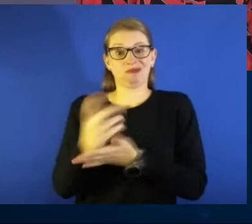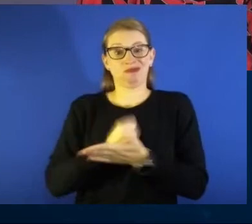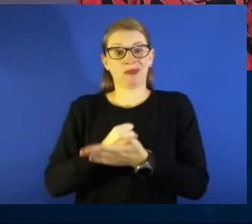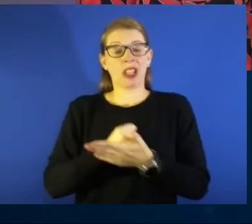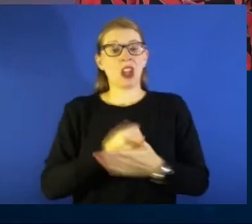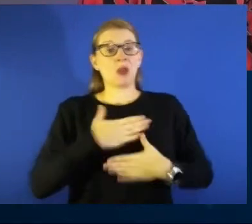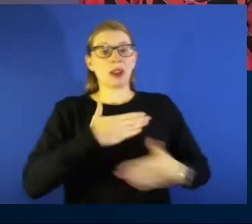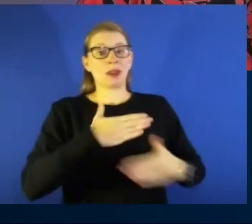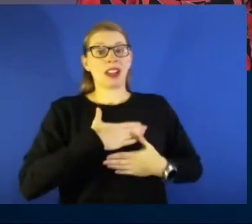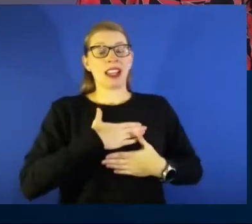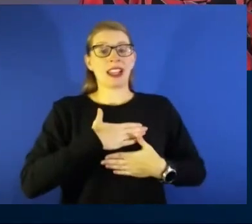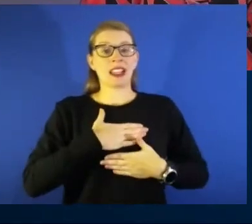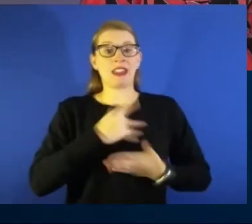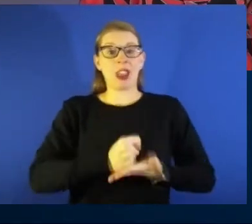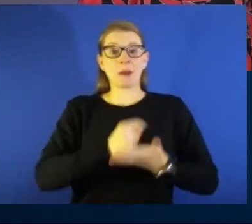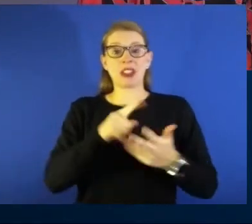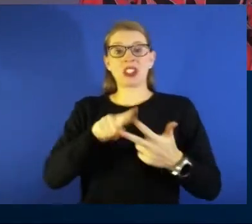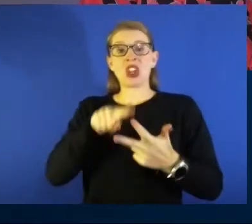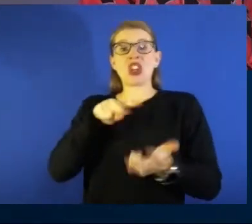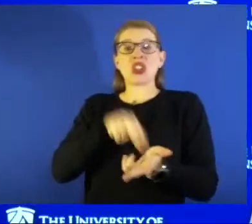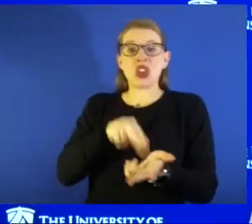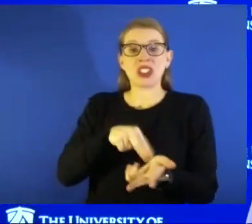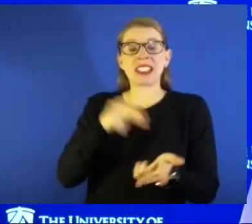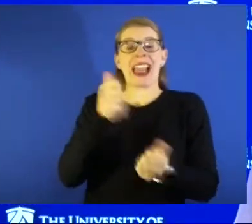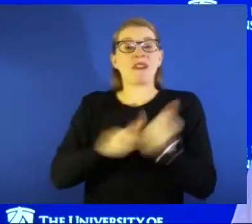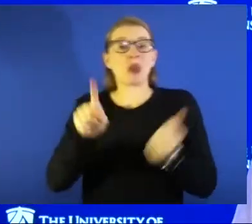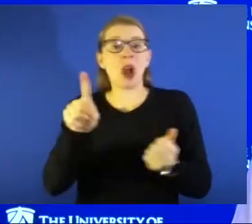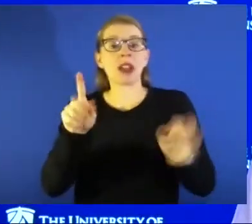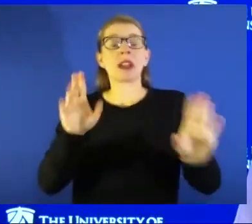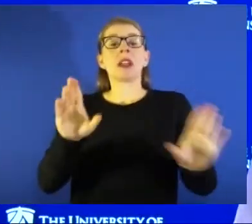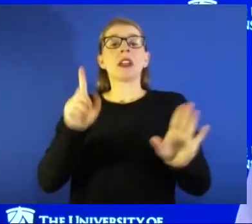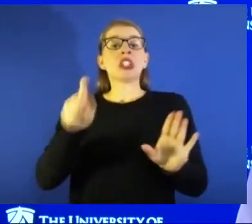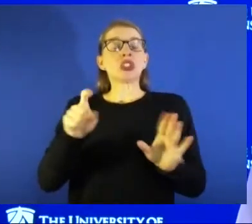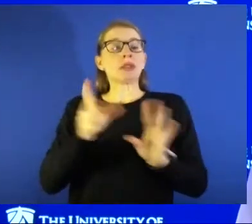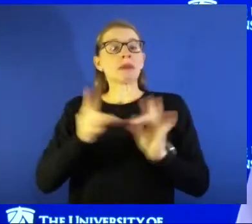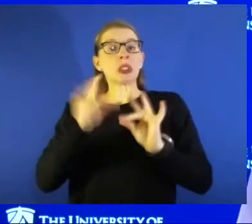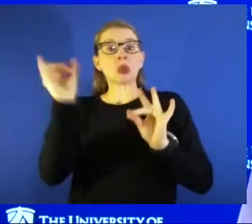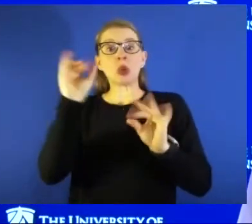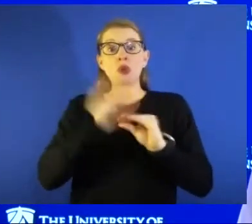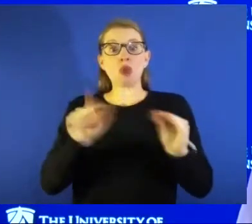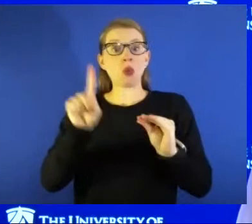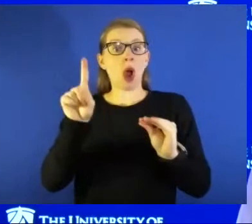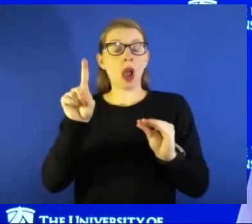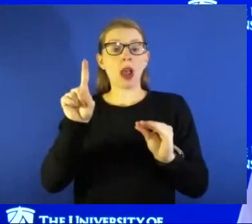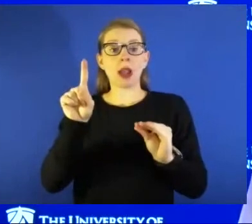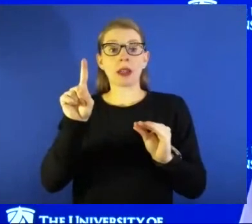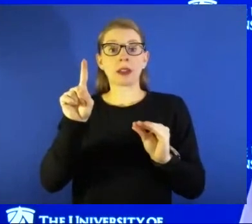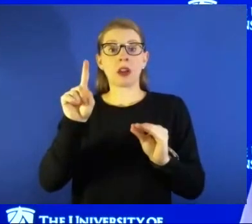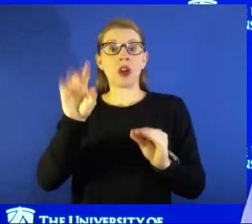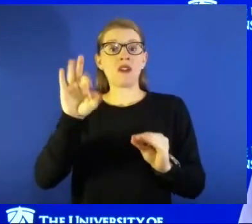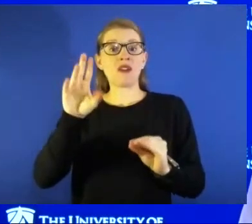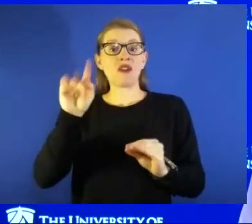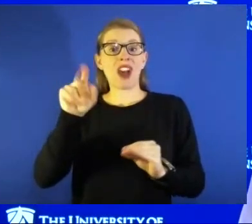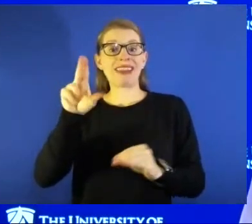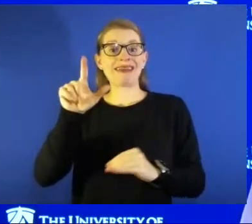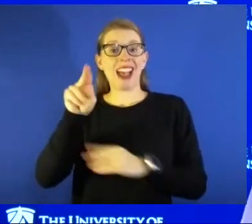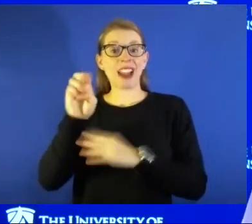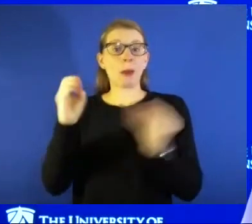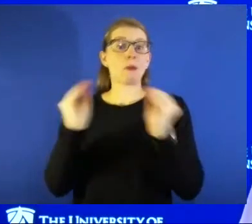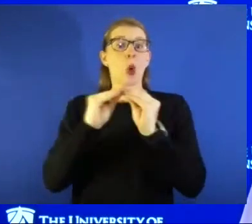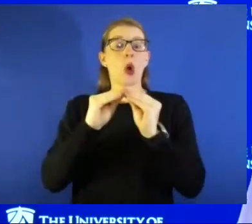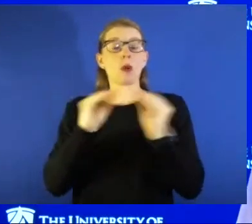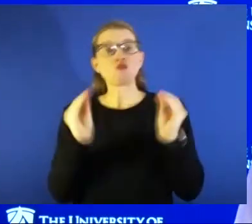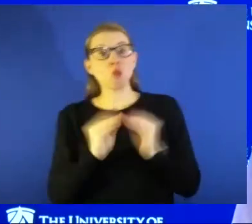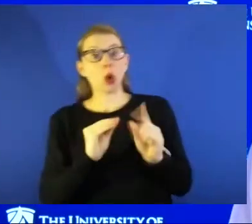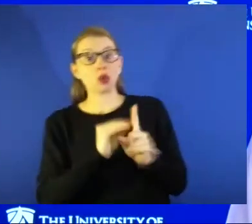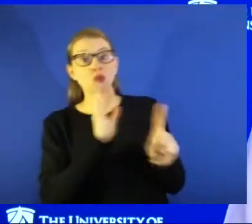the nurses. I mean, it's everybody. But I should say too that nobody has been on the front line have more exposure